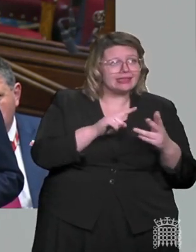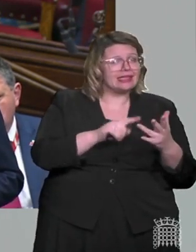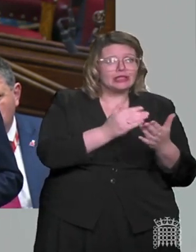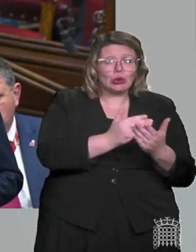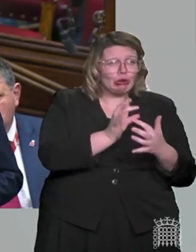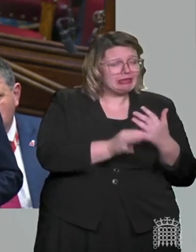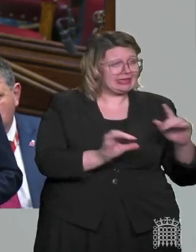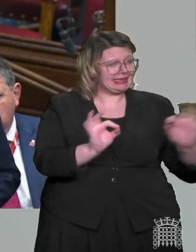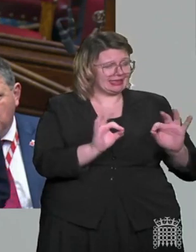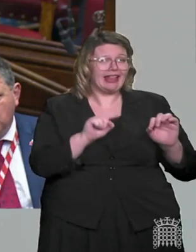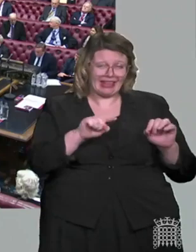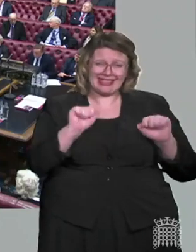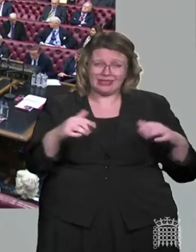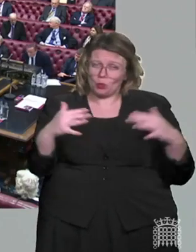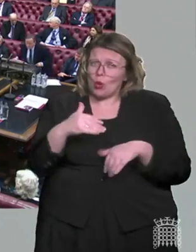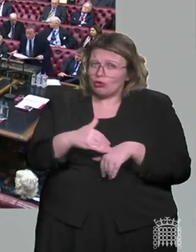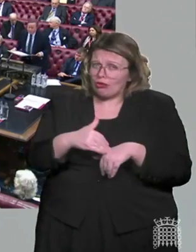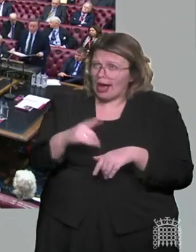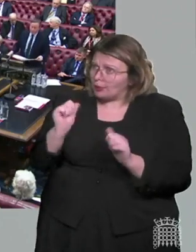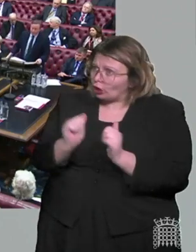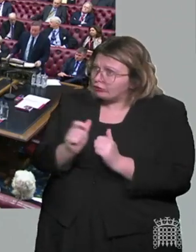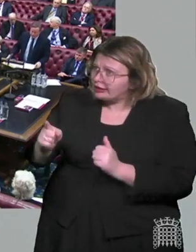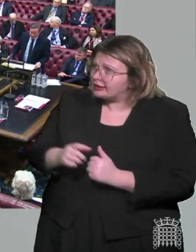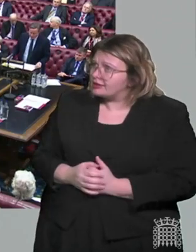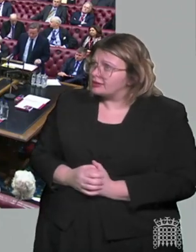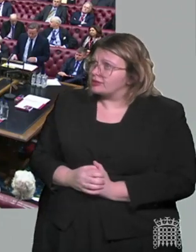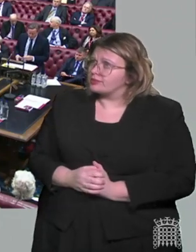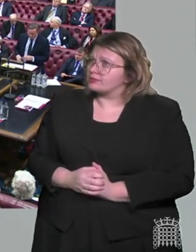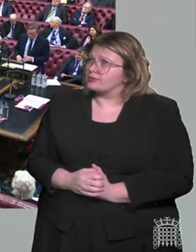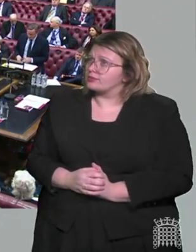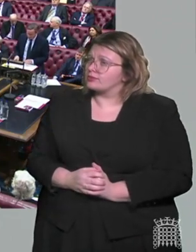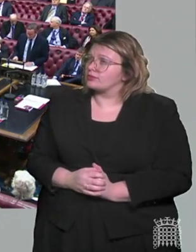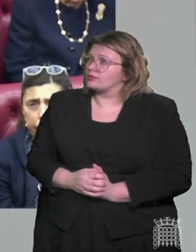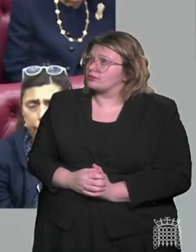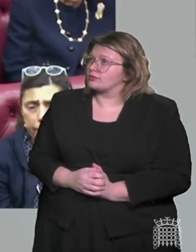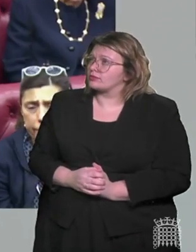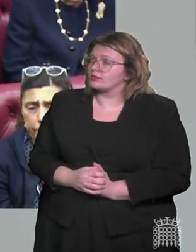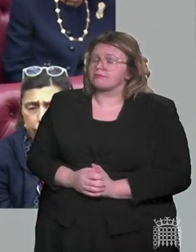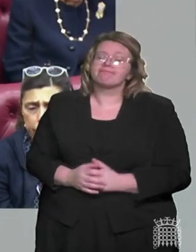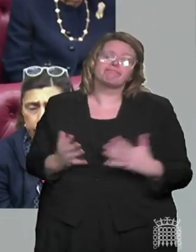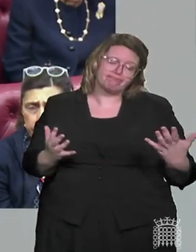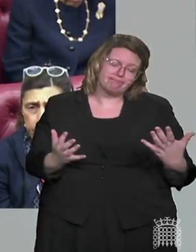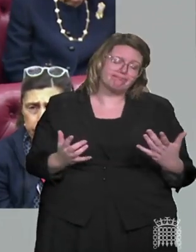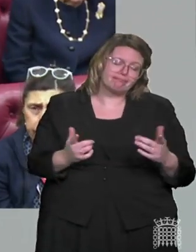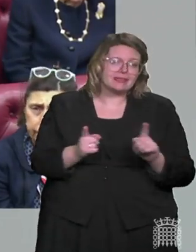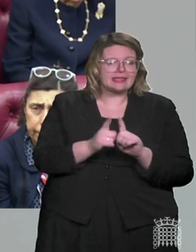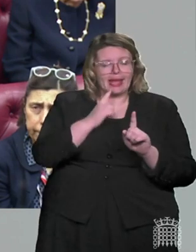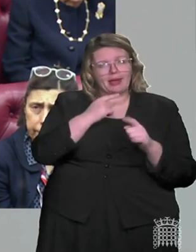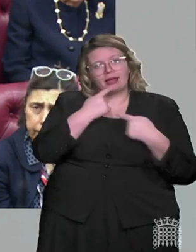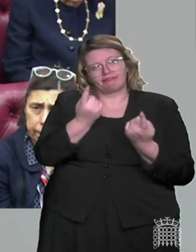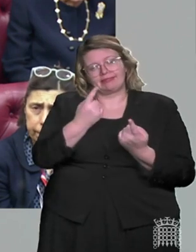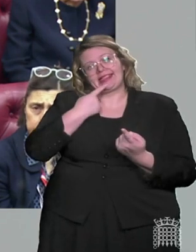guarantees, is a war crime? Well, what I would say to the Noble Lord is what I said yesterday when I was in Scotland, which